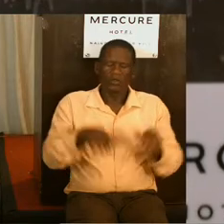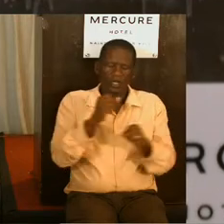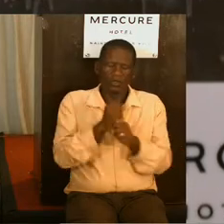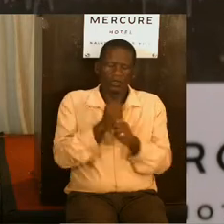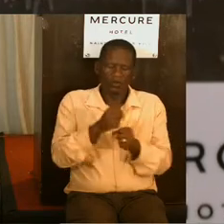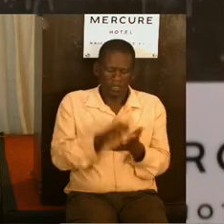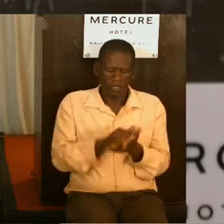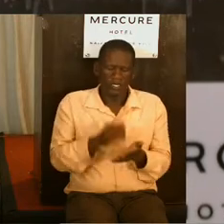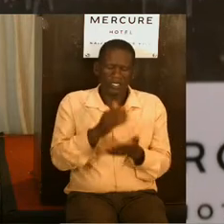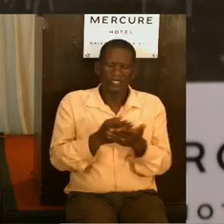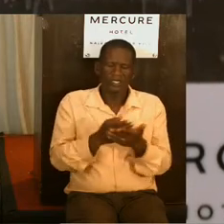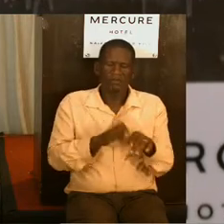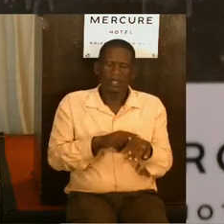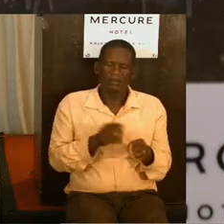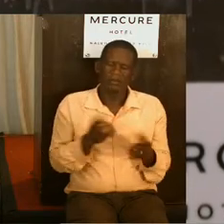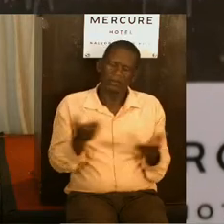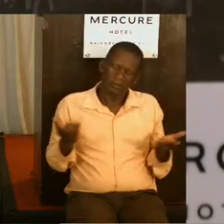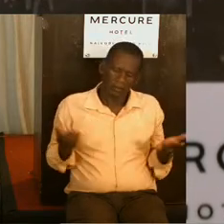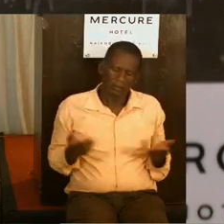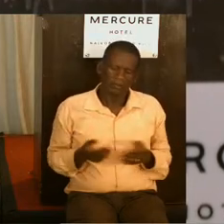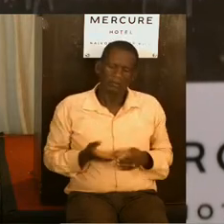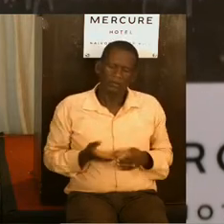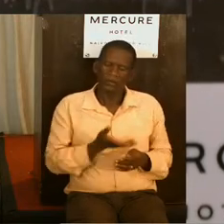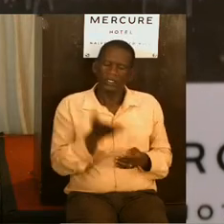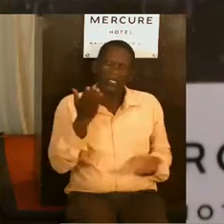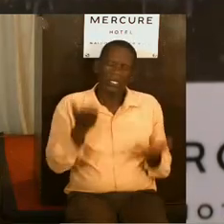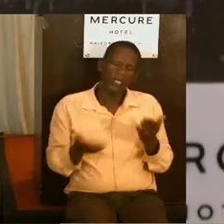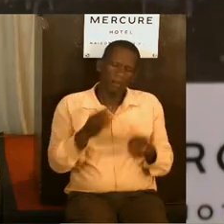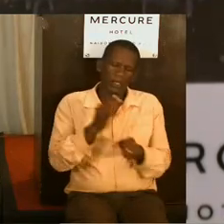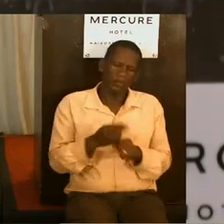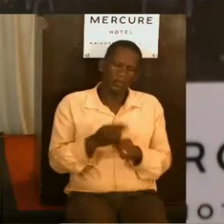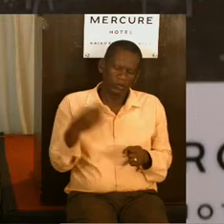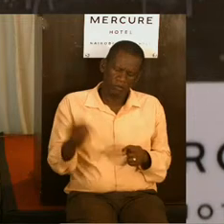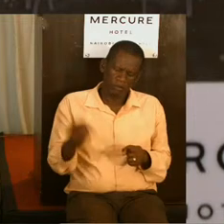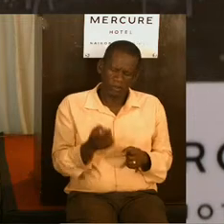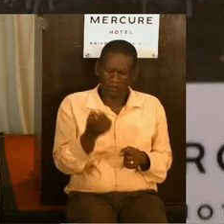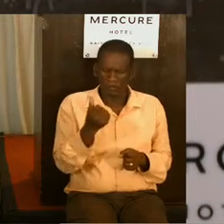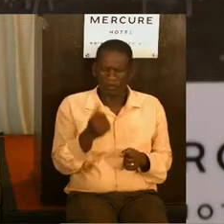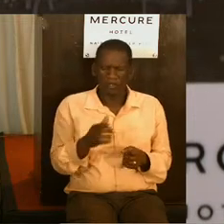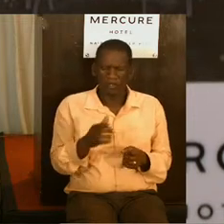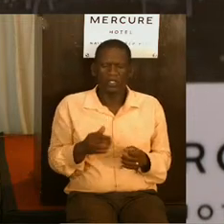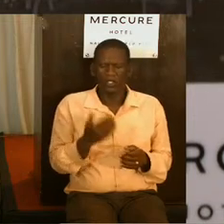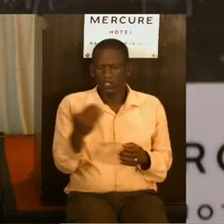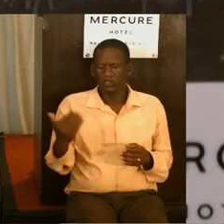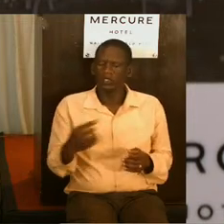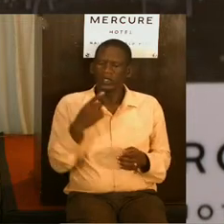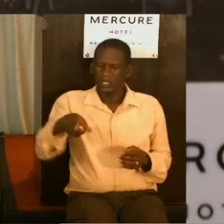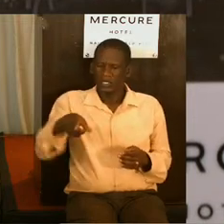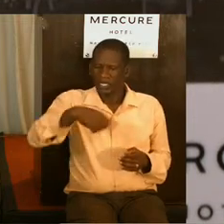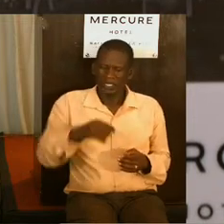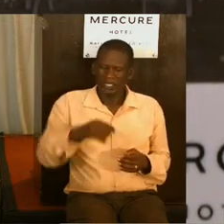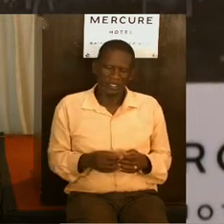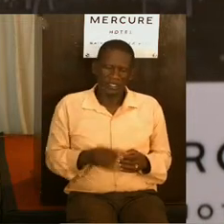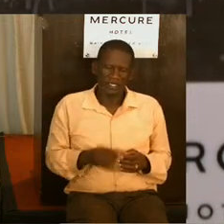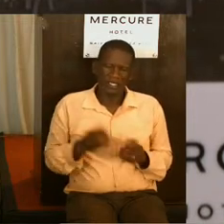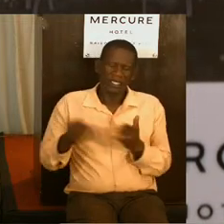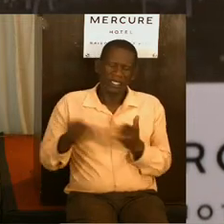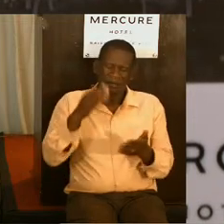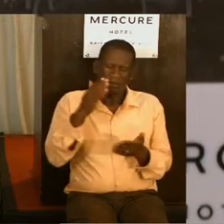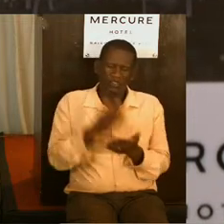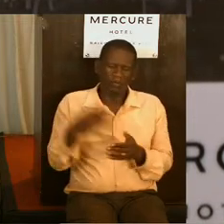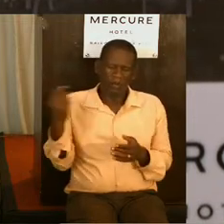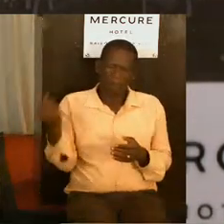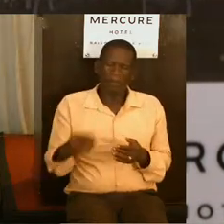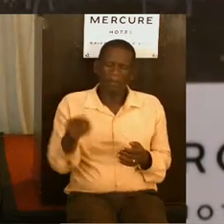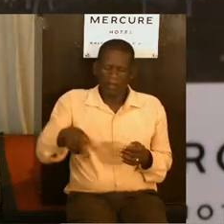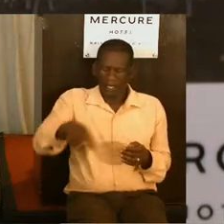do it sometimes they may use the cane but very little you know children will tell us let them stop beating us